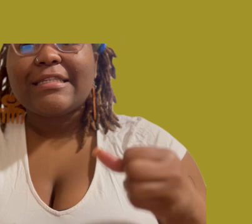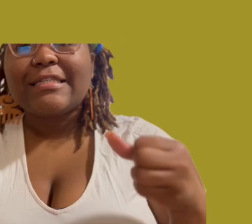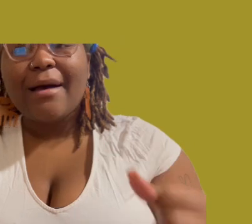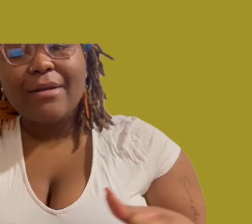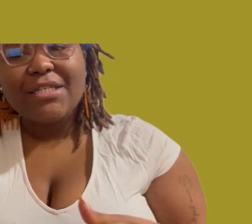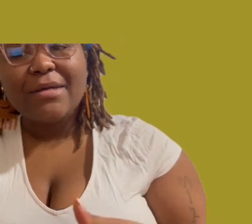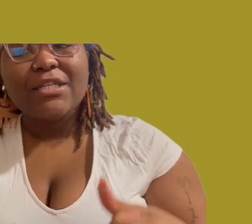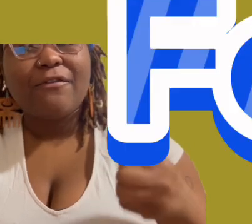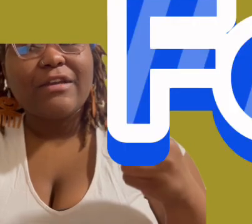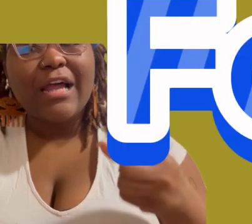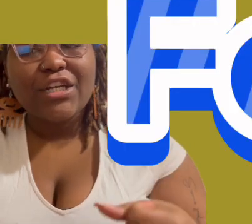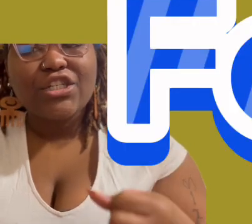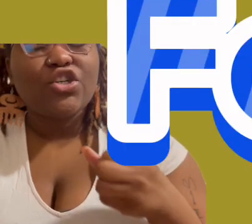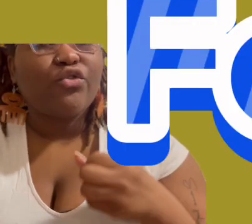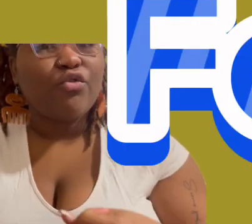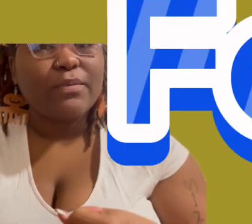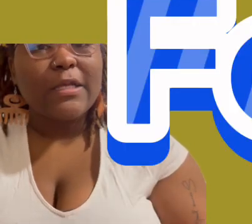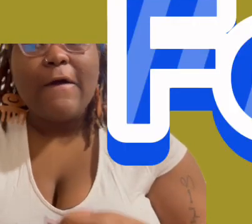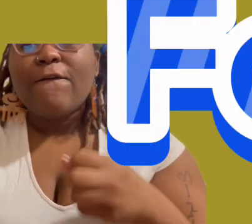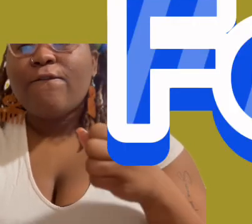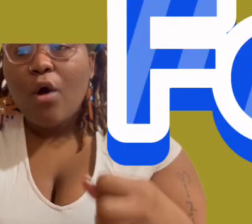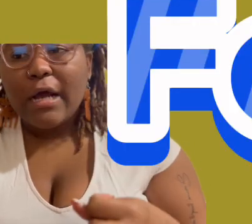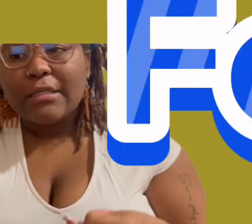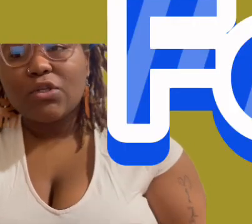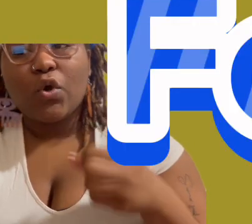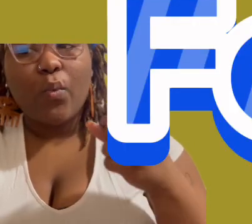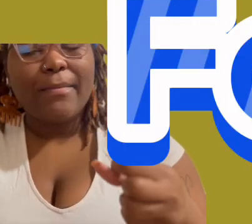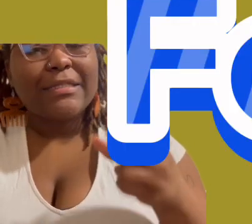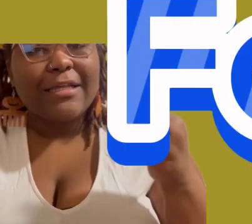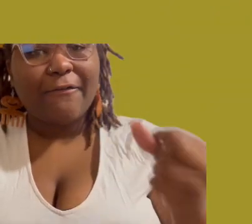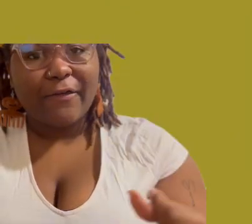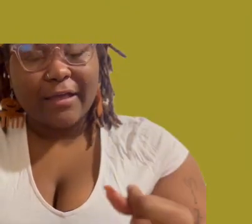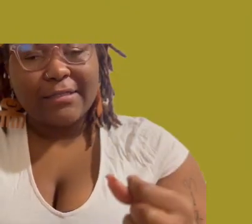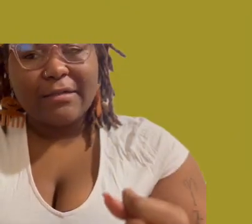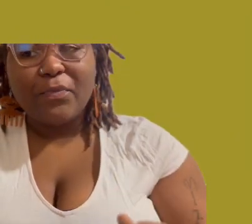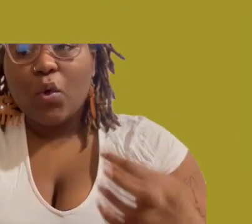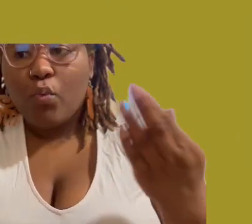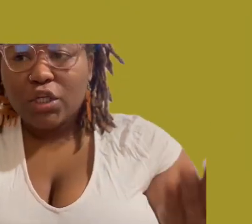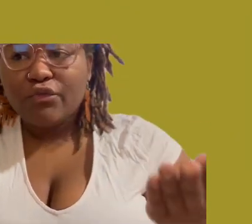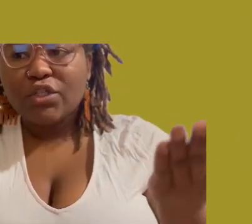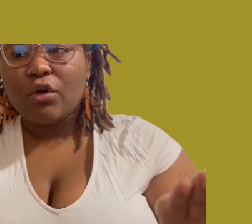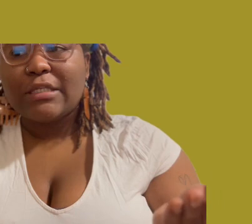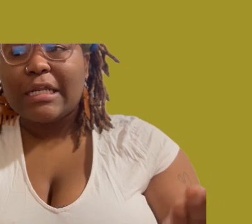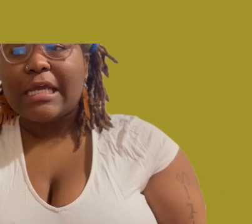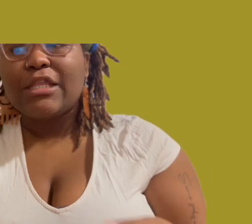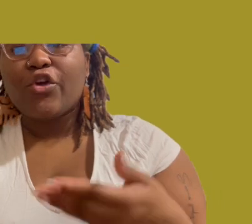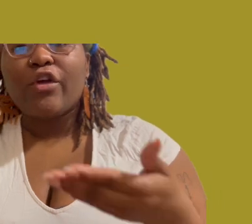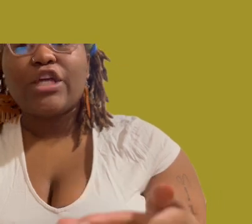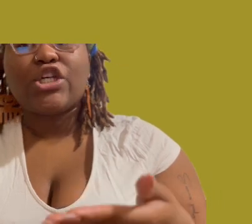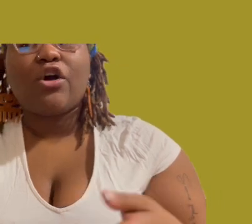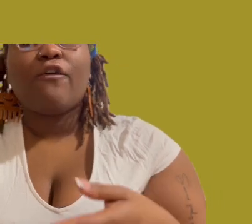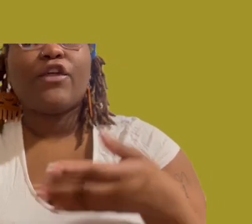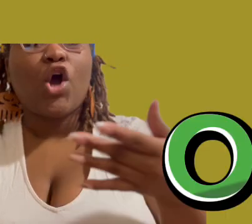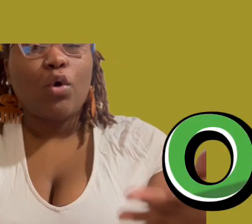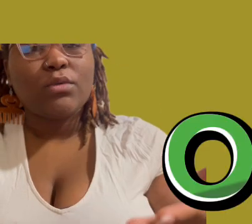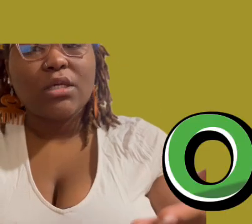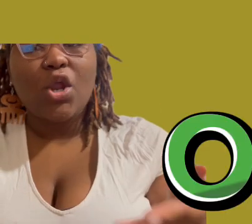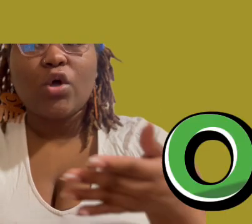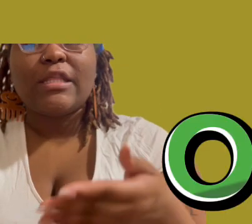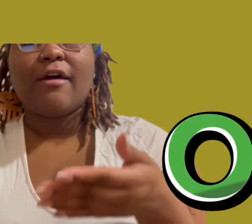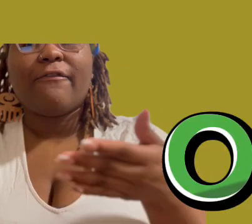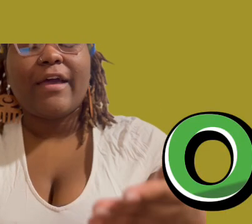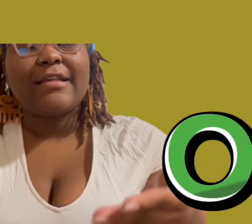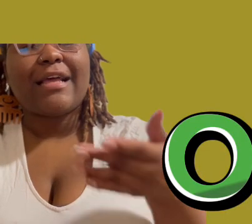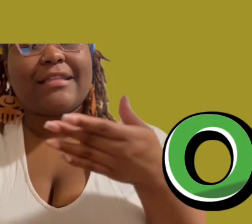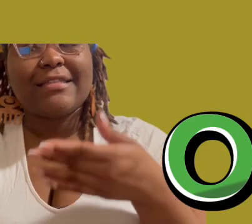for the establishment of national groups focused on women's affairs, which resulted in the creation of the Council